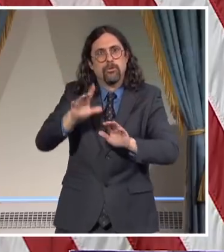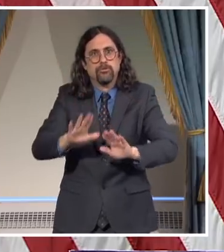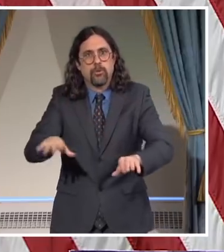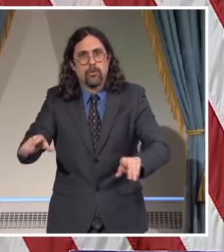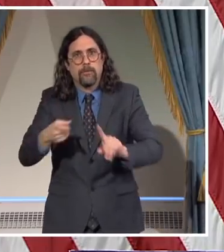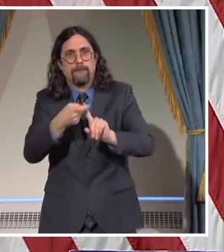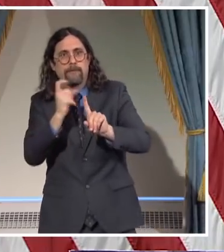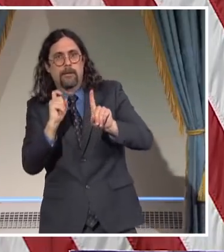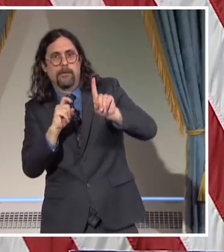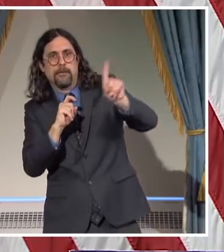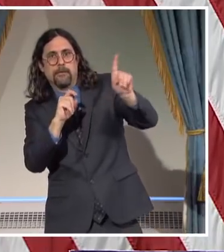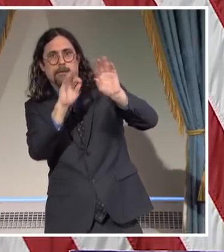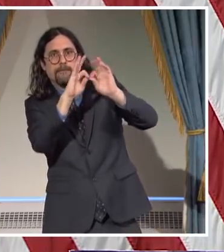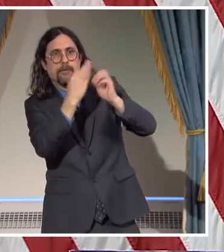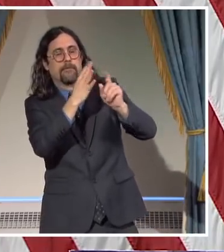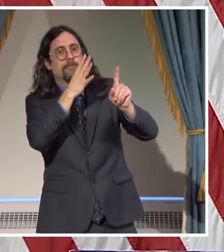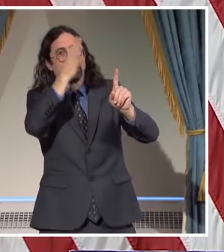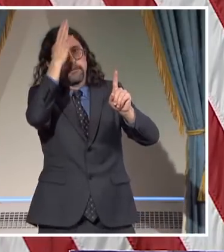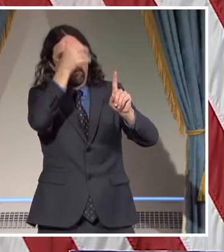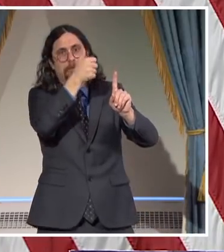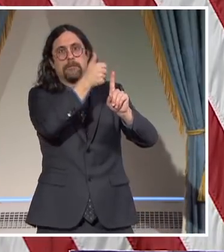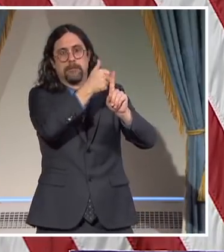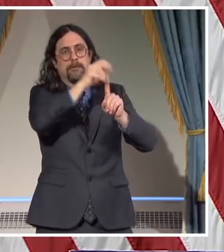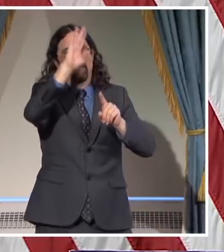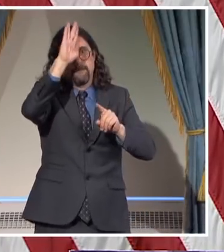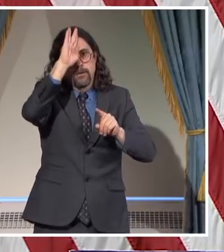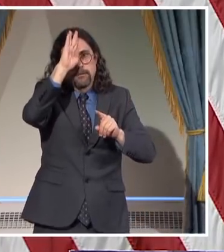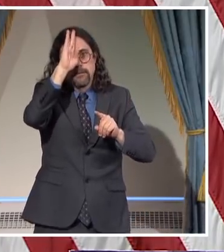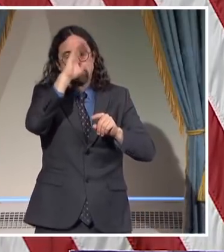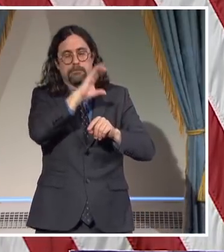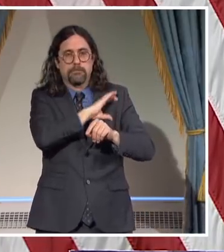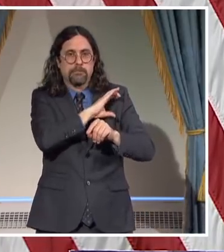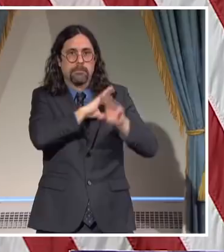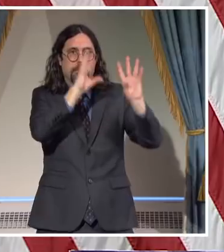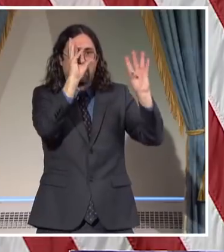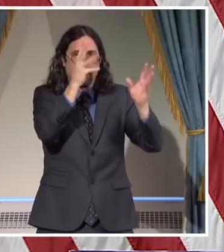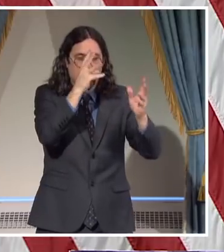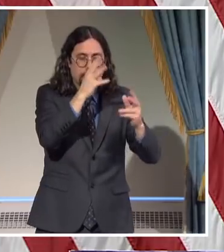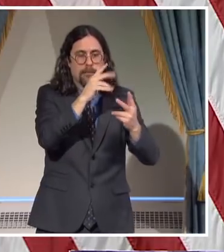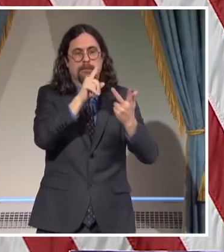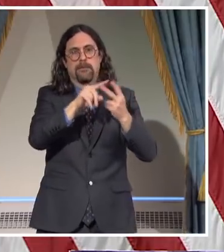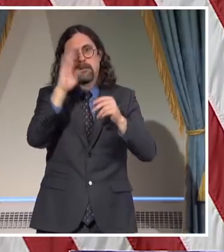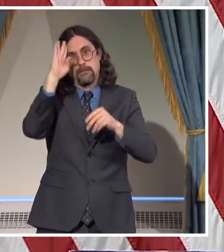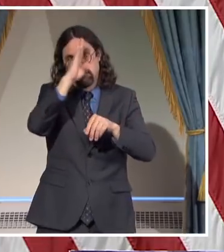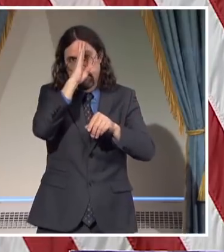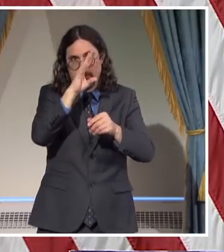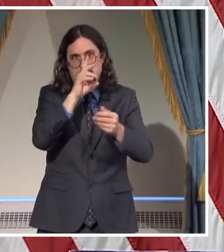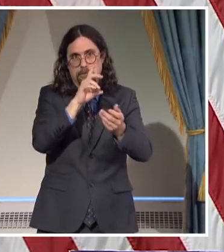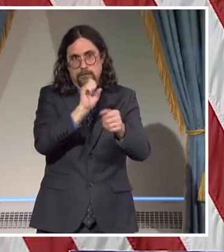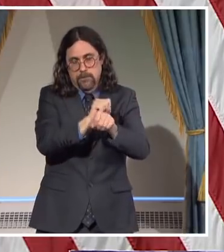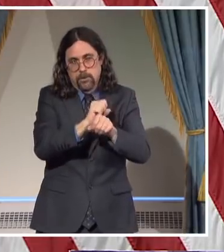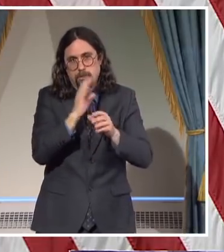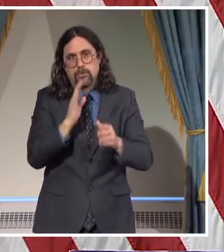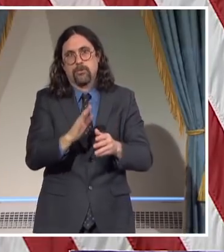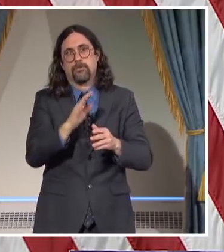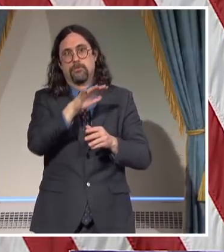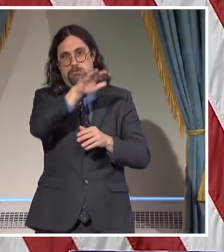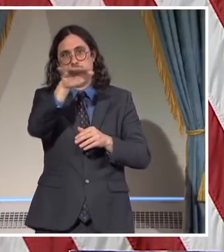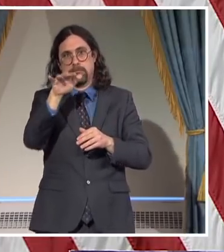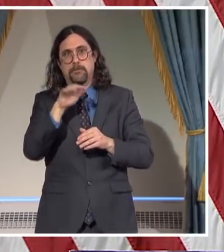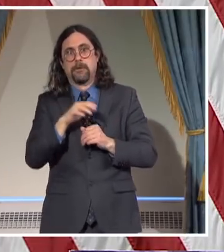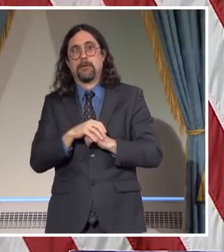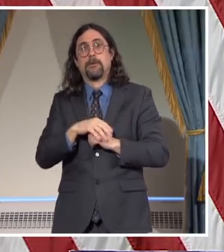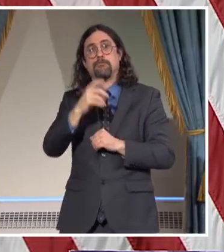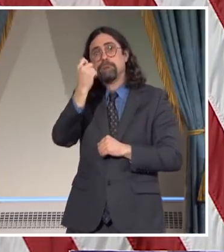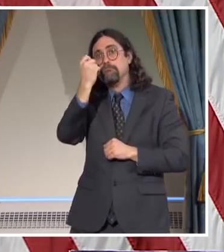include those who work in healthcare, our first responders, transit workers. Starting this Friday, we're going to add to that